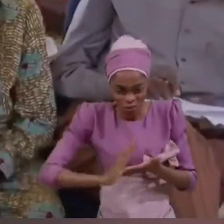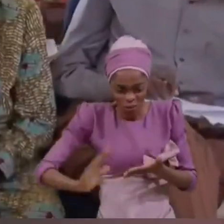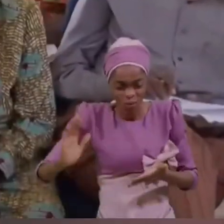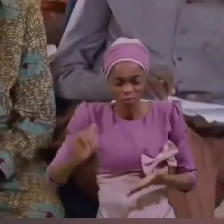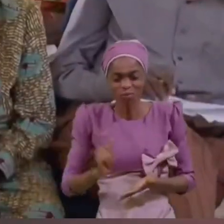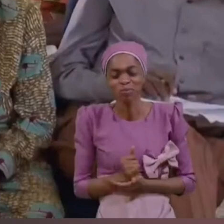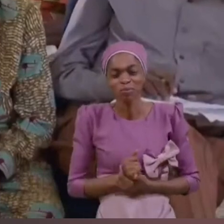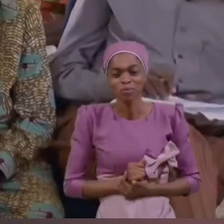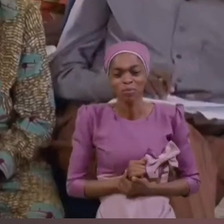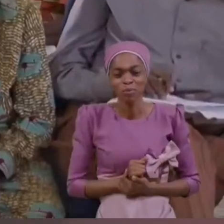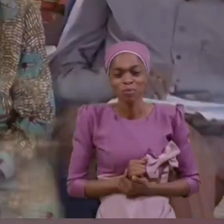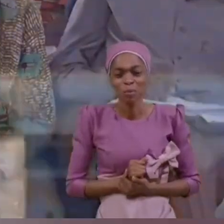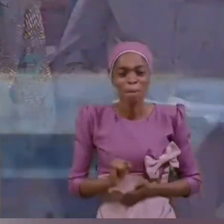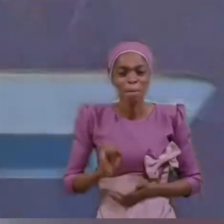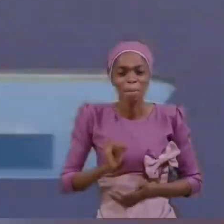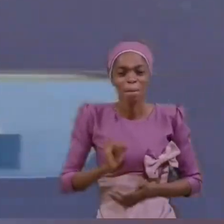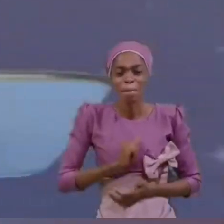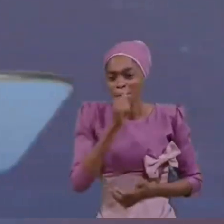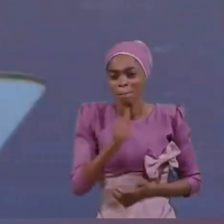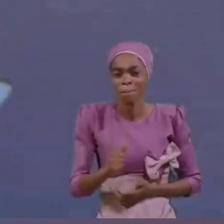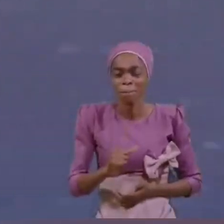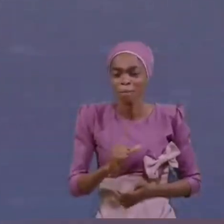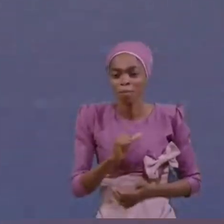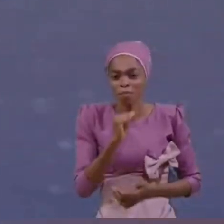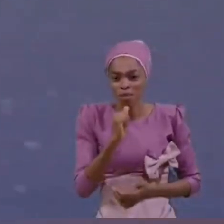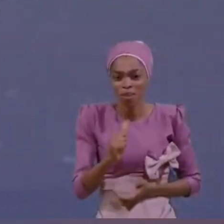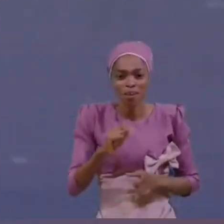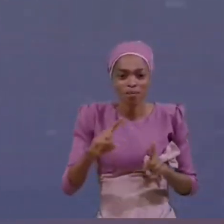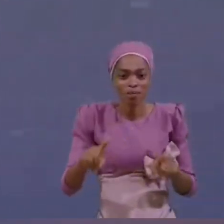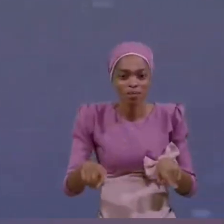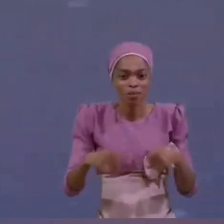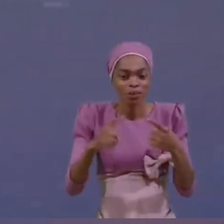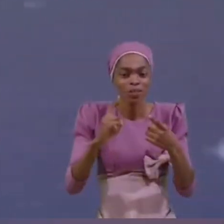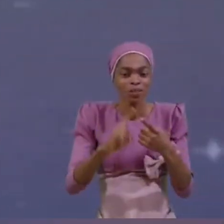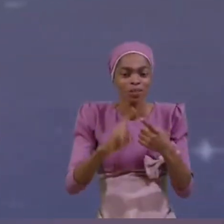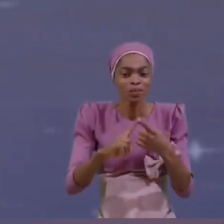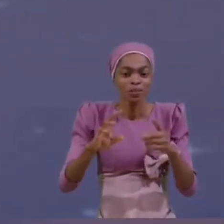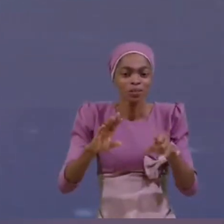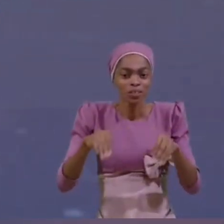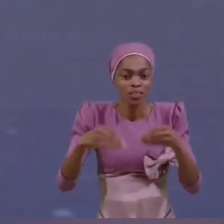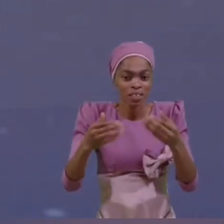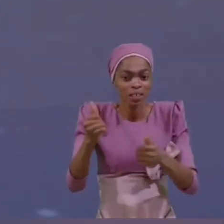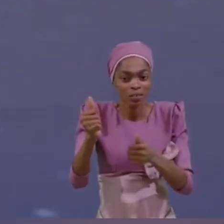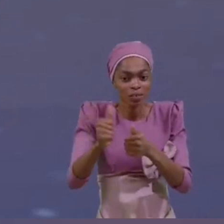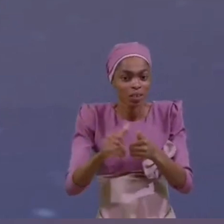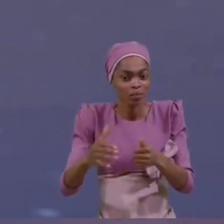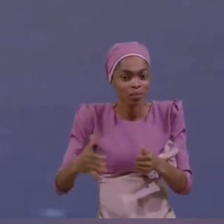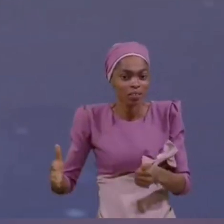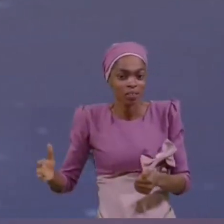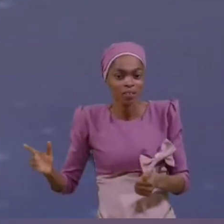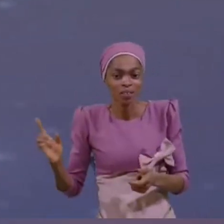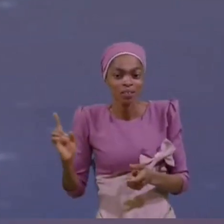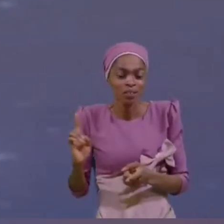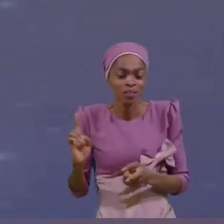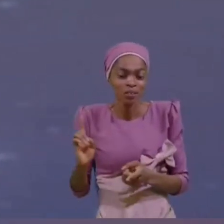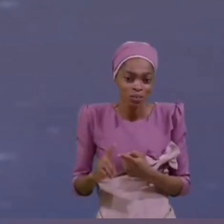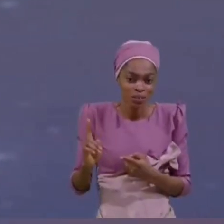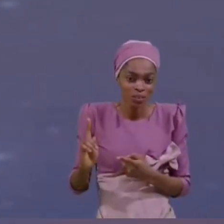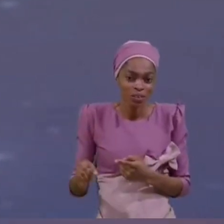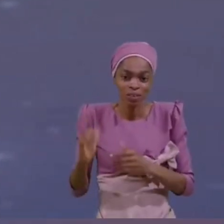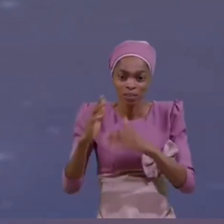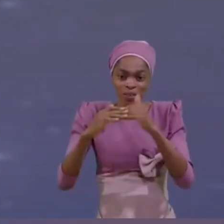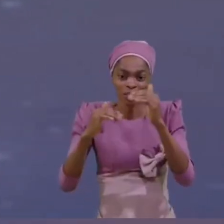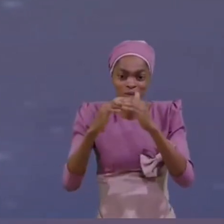And I'm not going to give everything to the